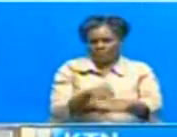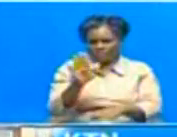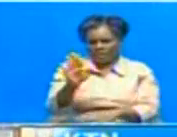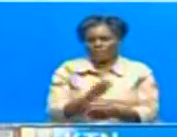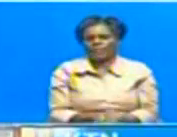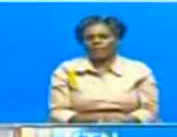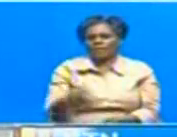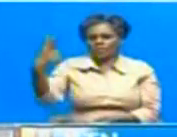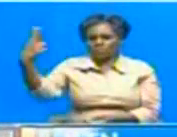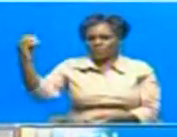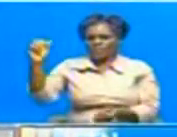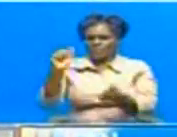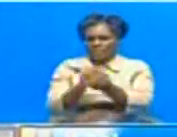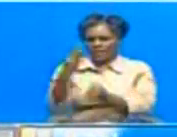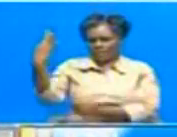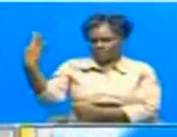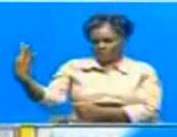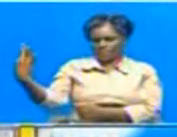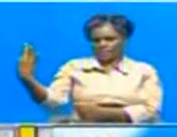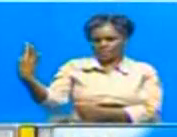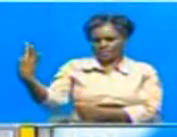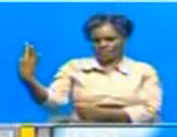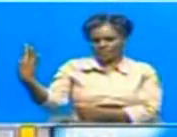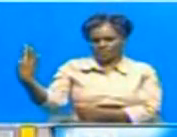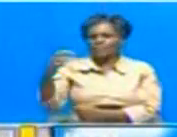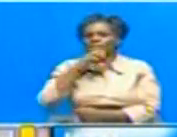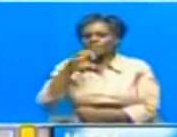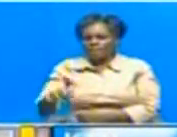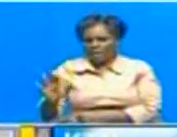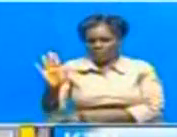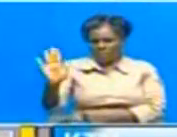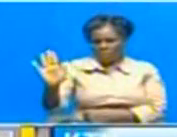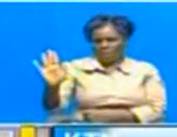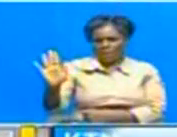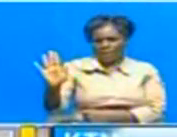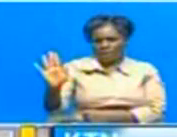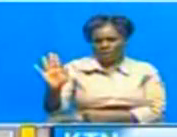happen? 2013, one of them, their sons was running as a